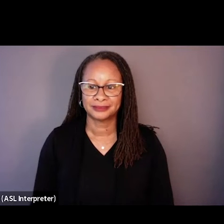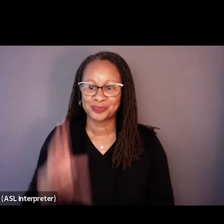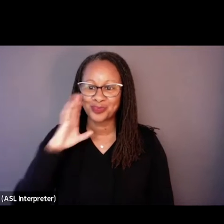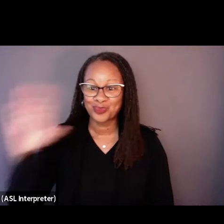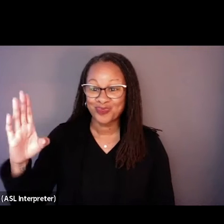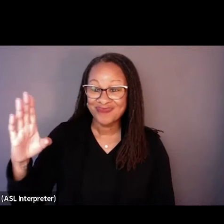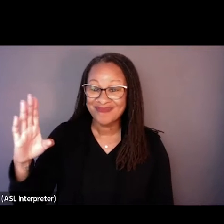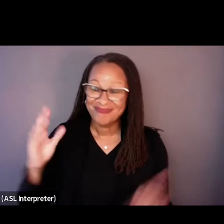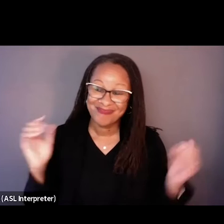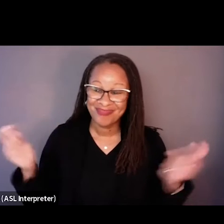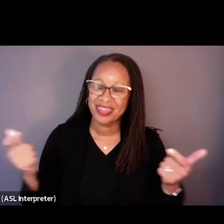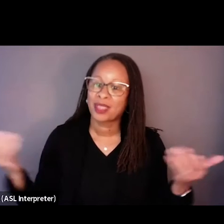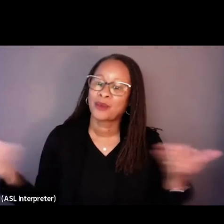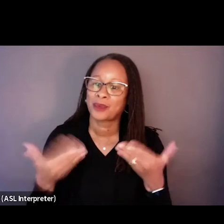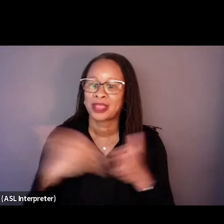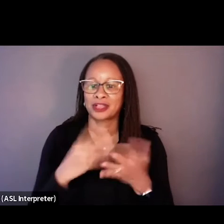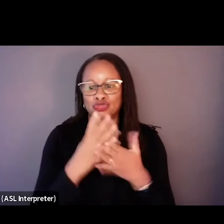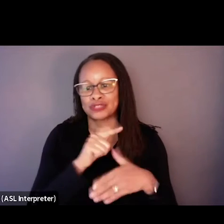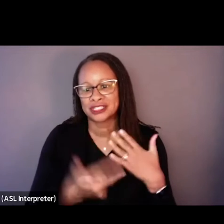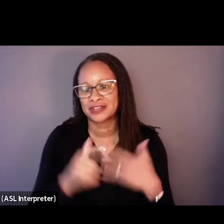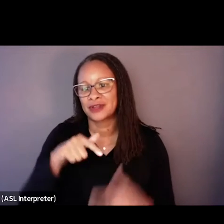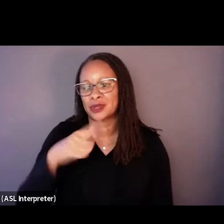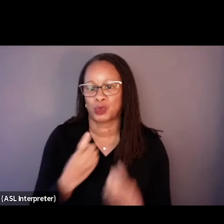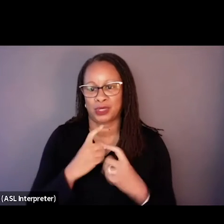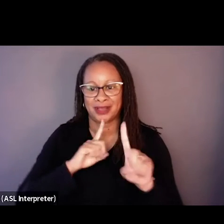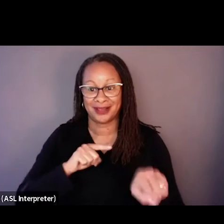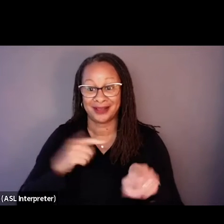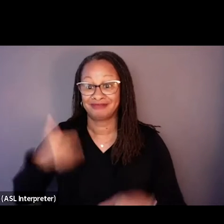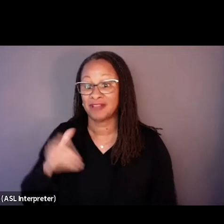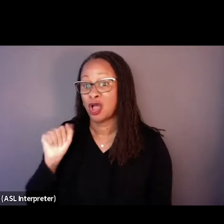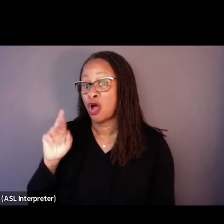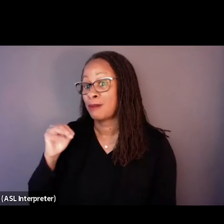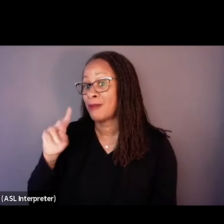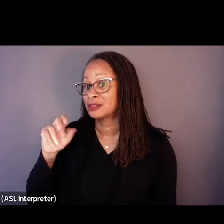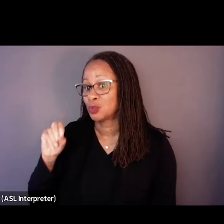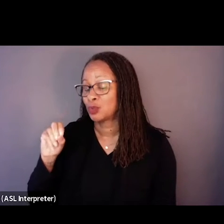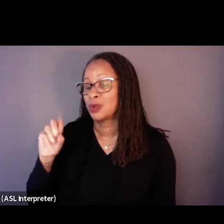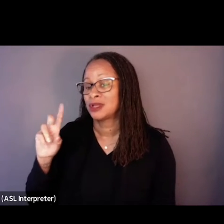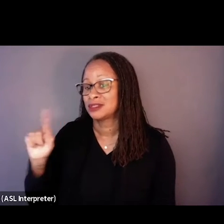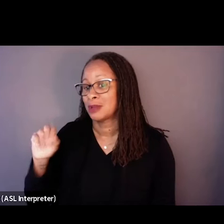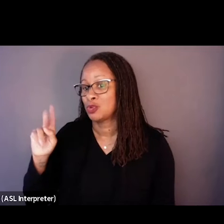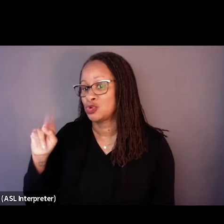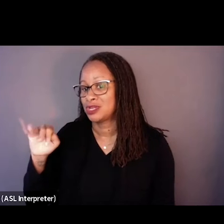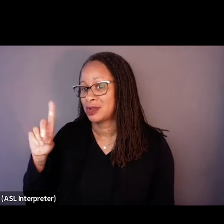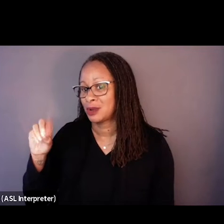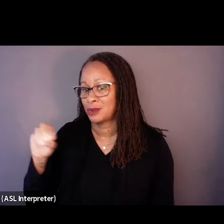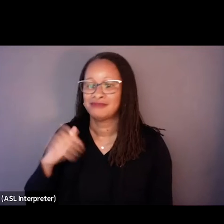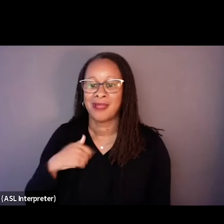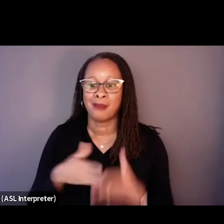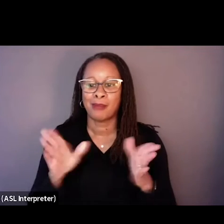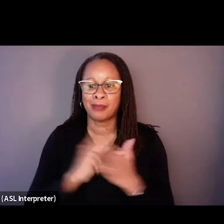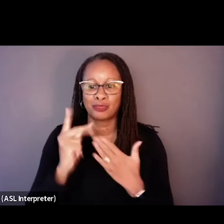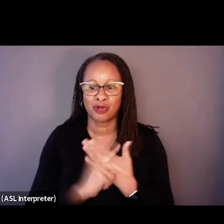Hello, everyone. Welcome to another screening series Q&A. My name is Armando Samudio, and I am the Public Programs and